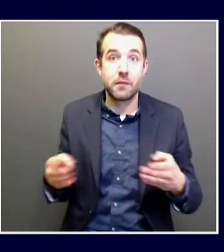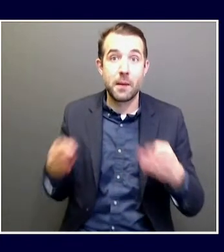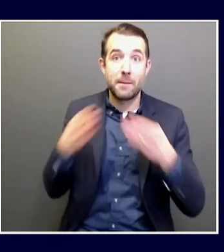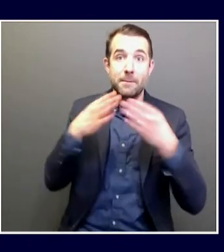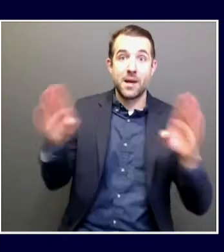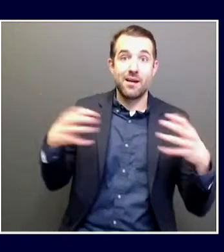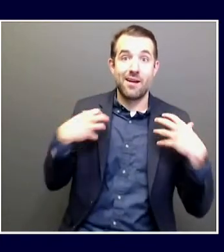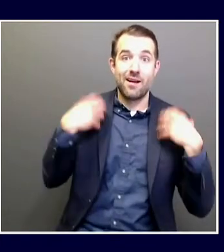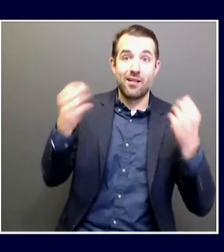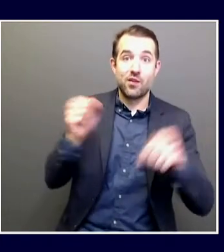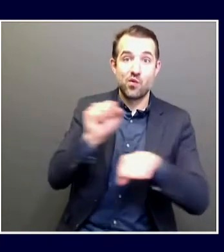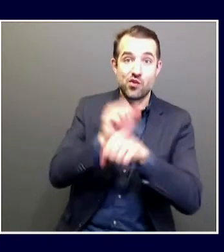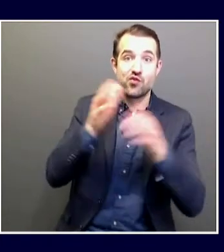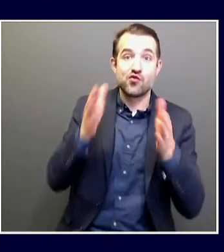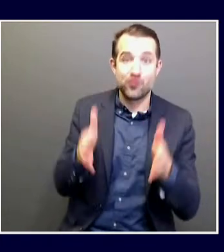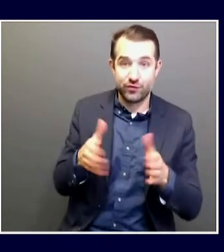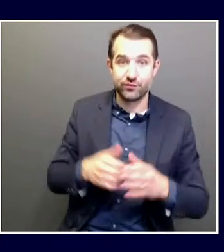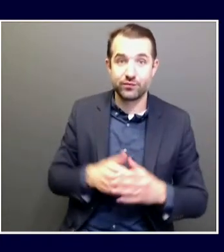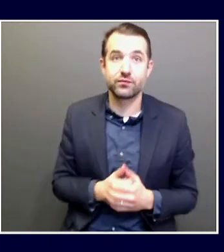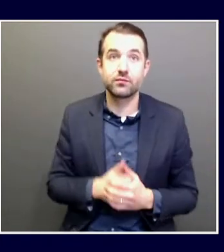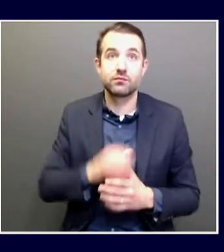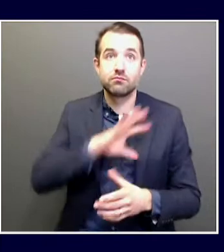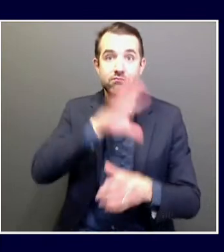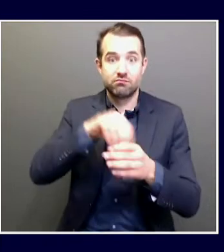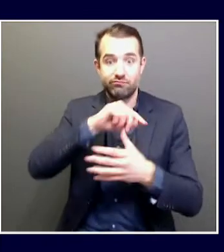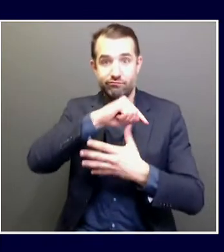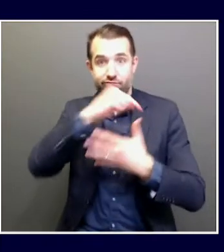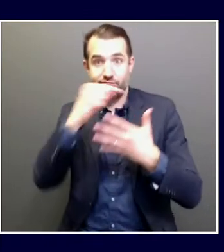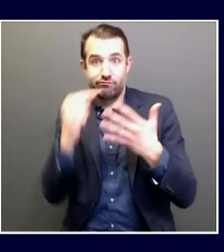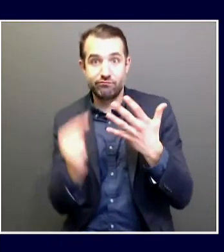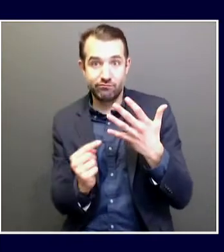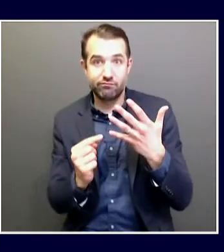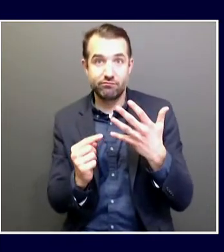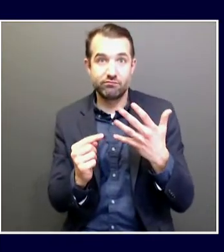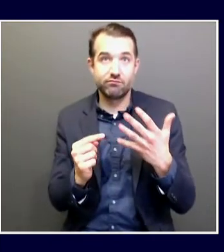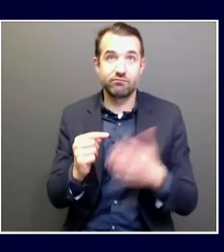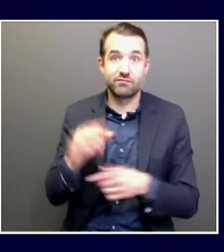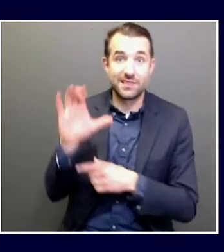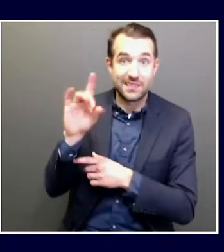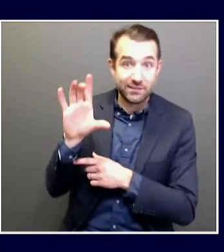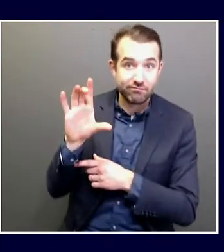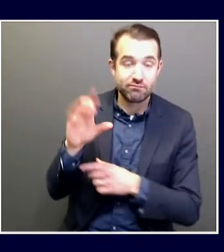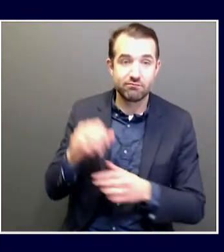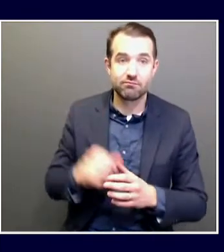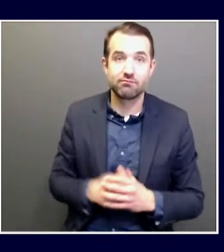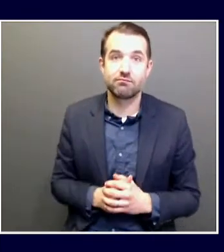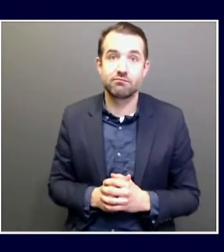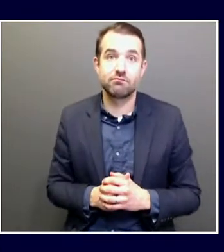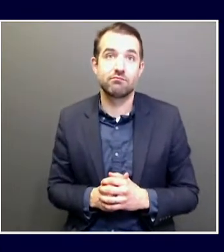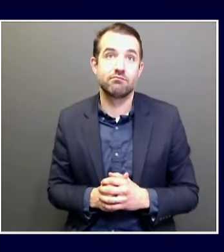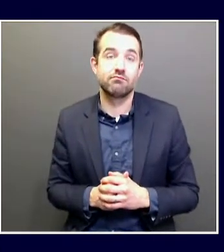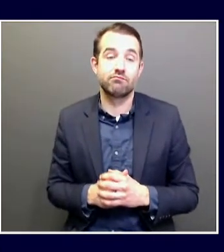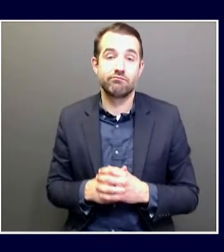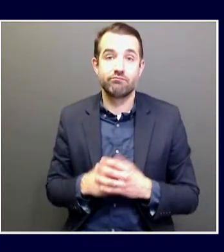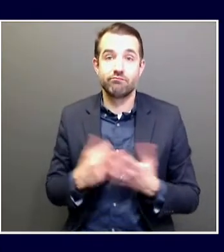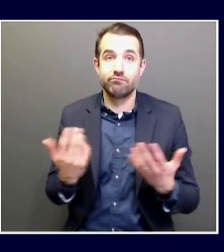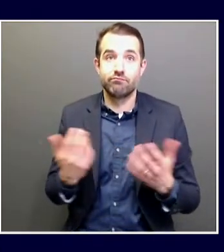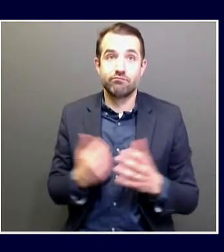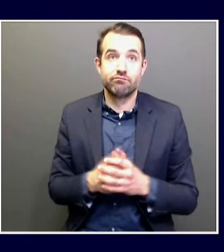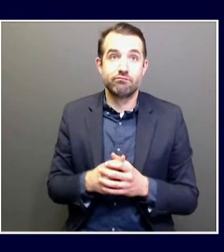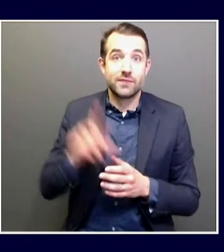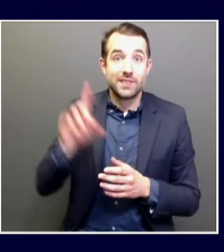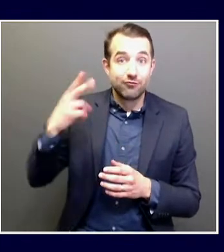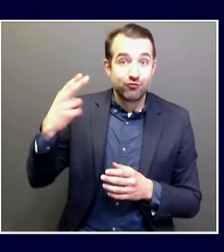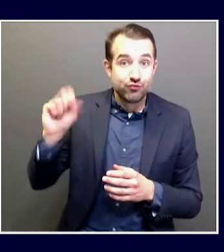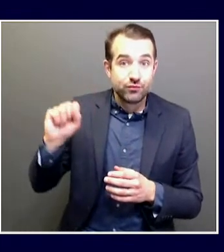Maine, including the entire team at the Maine CDC, indeed the entire team at the Maine Department of Health and Human